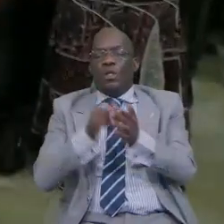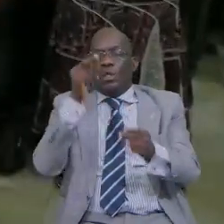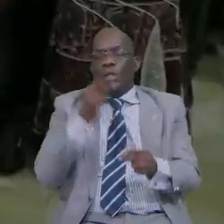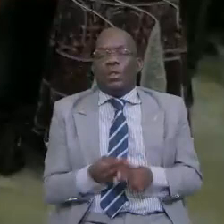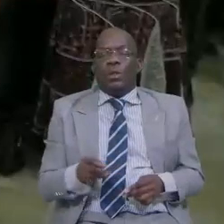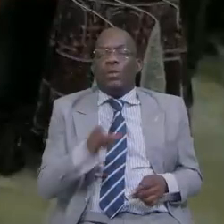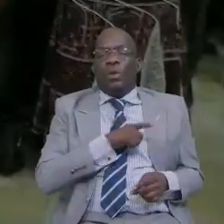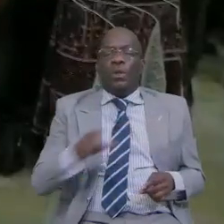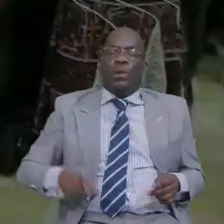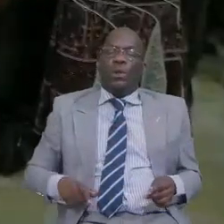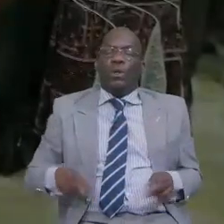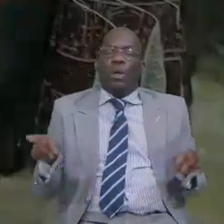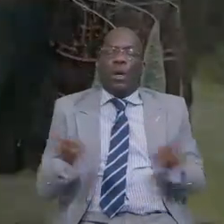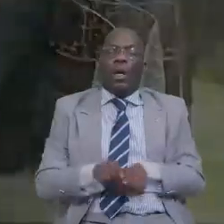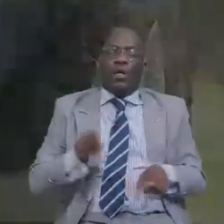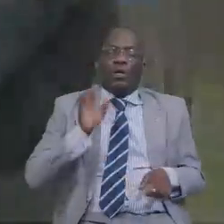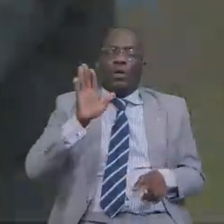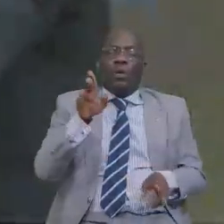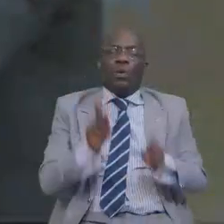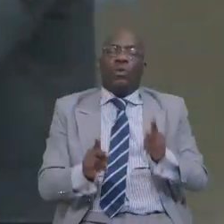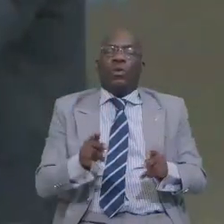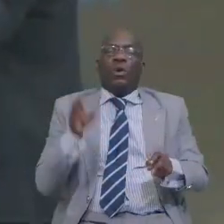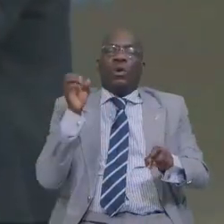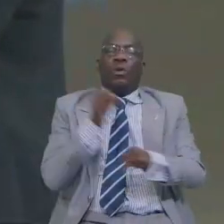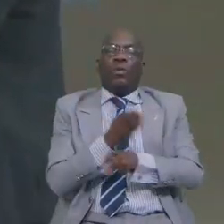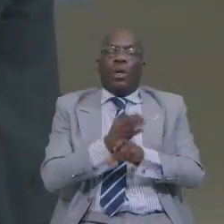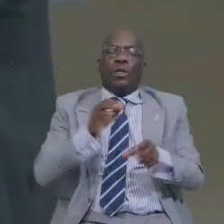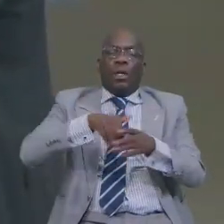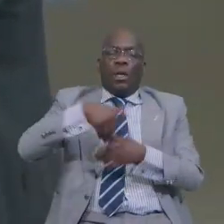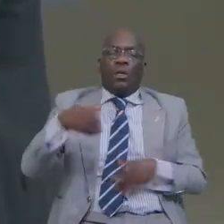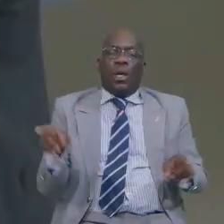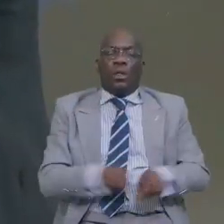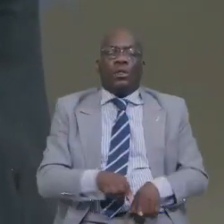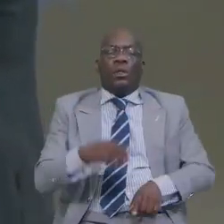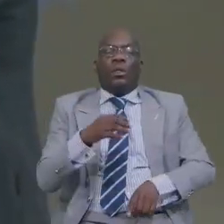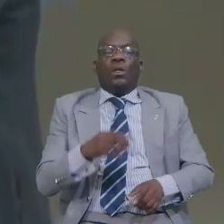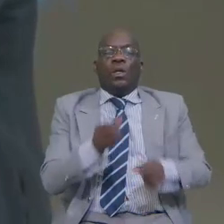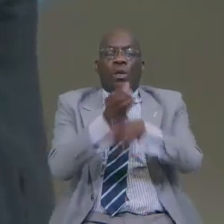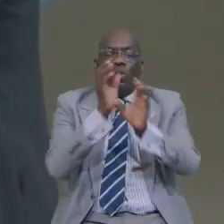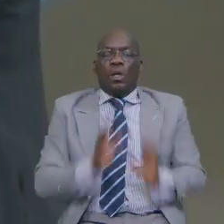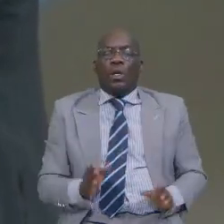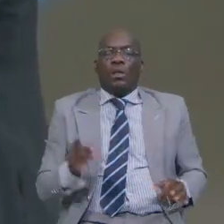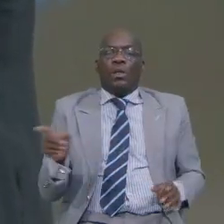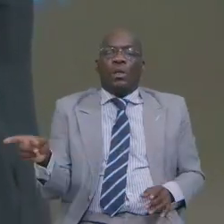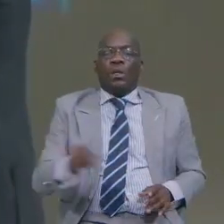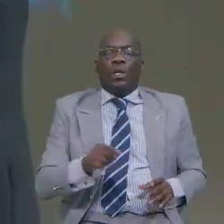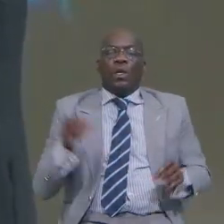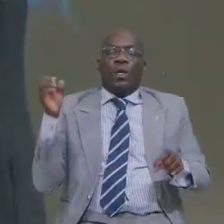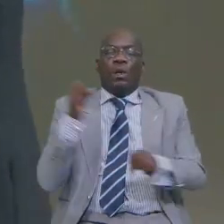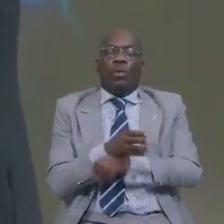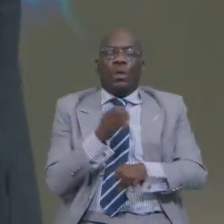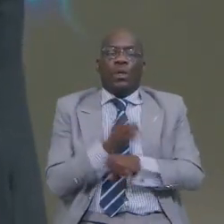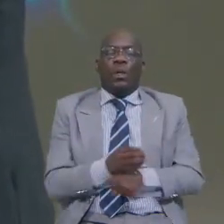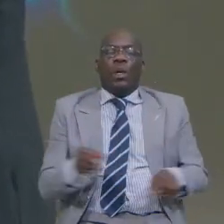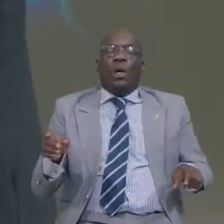Lord, as your people are marching out like champions, and they're marching out like captains